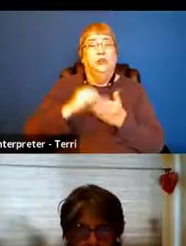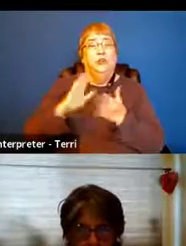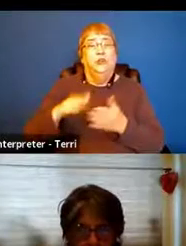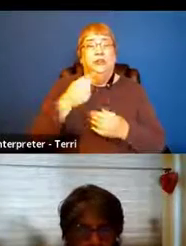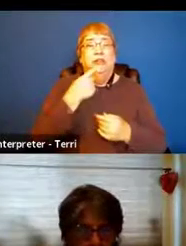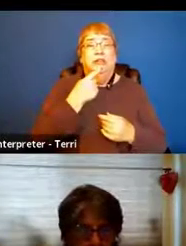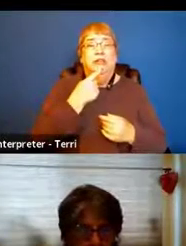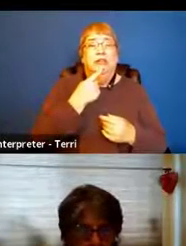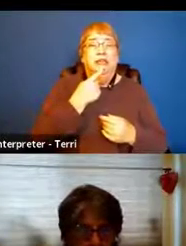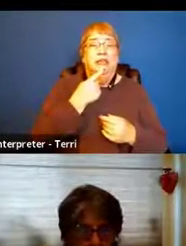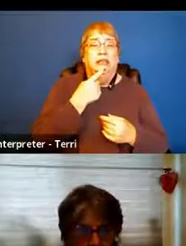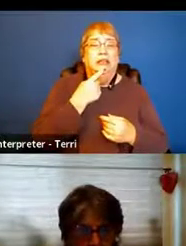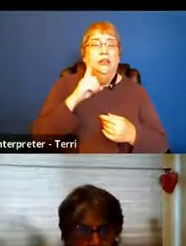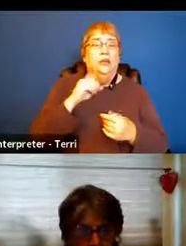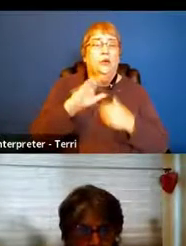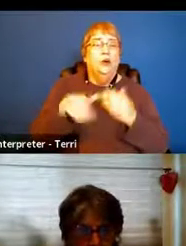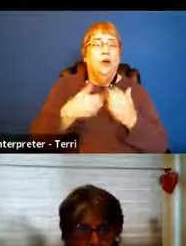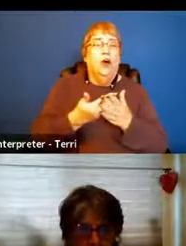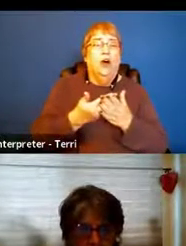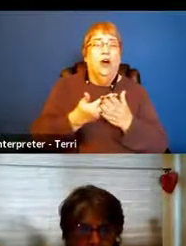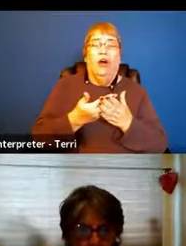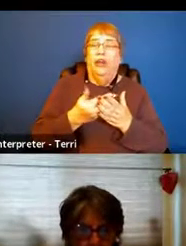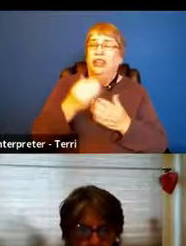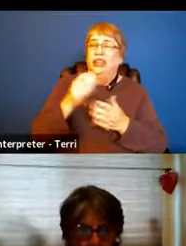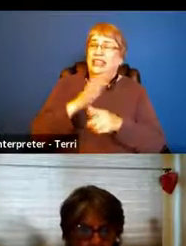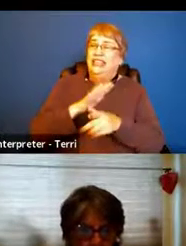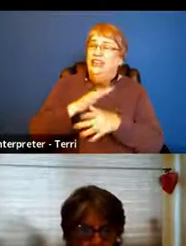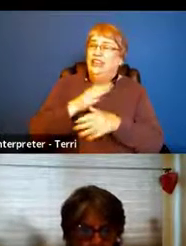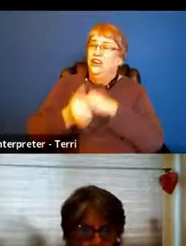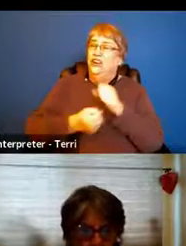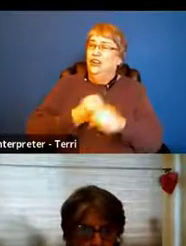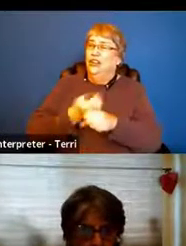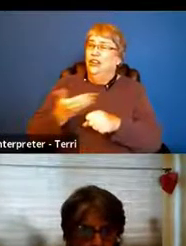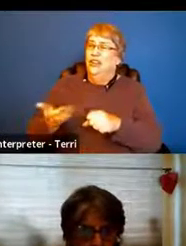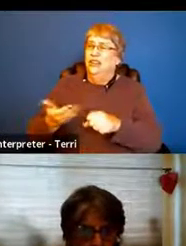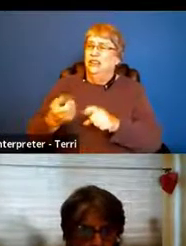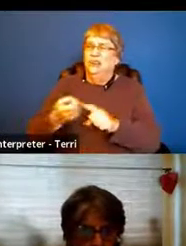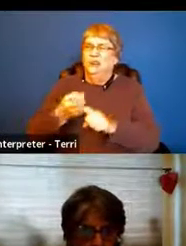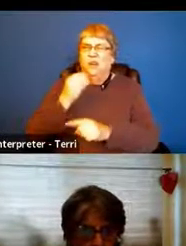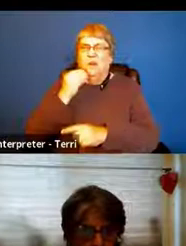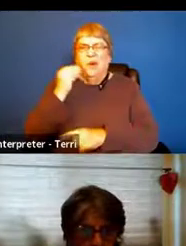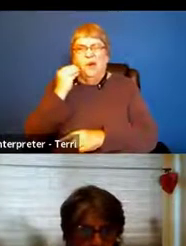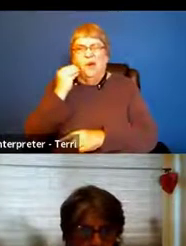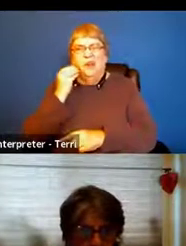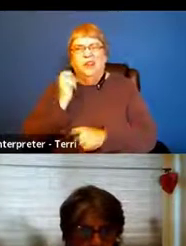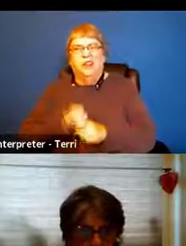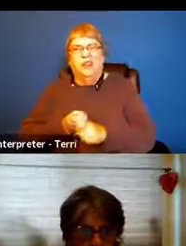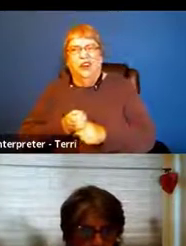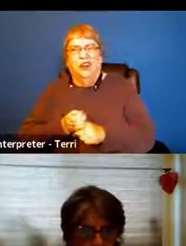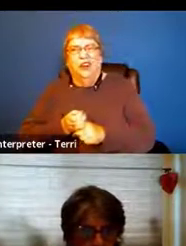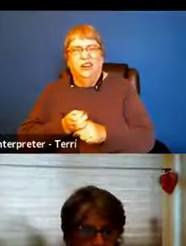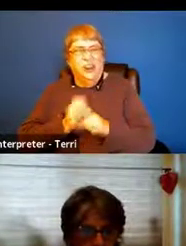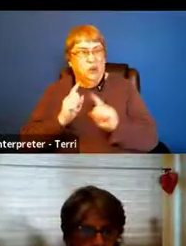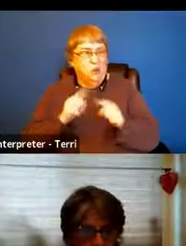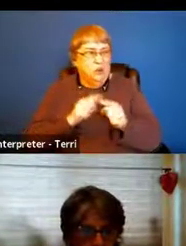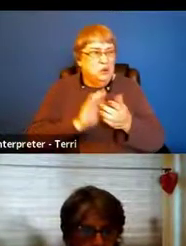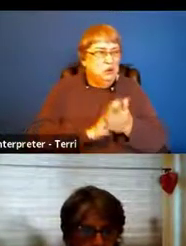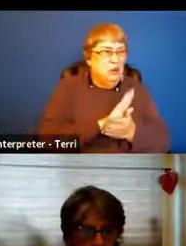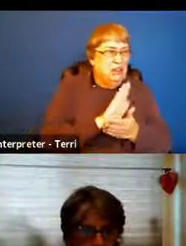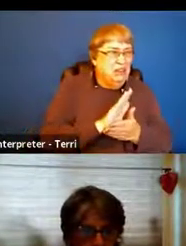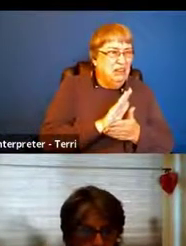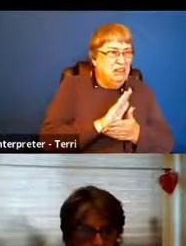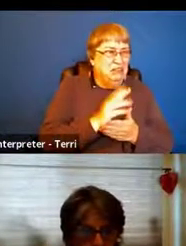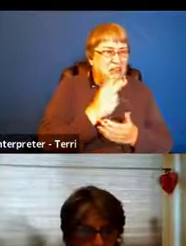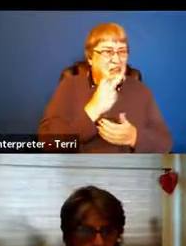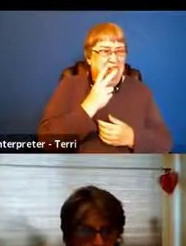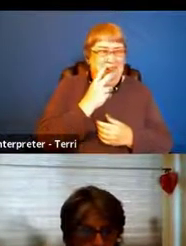says, doing all the senior year stuff from home is hard. I'm even doubting going to college at all, because if it's like online high